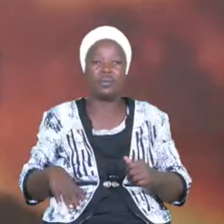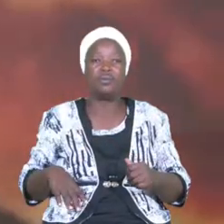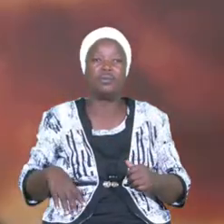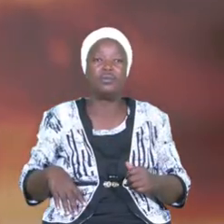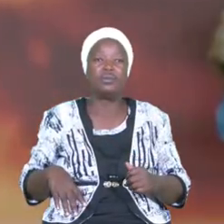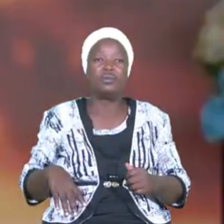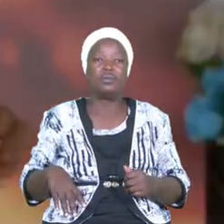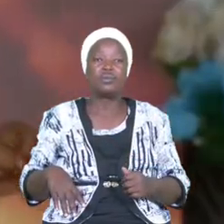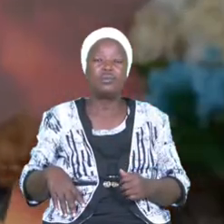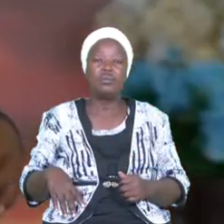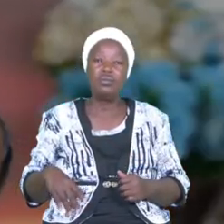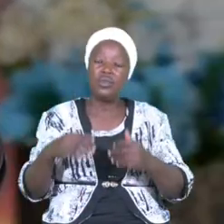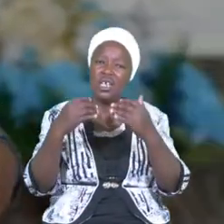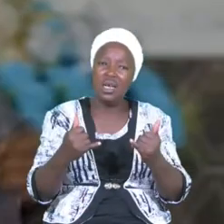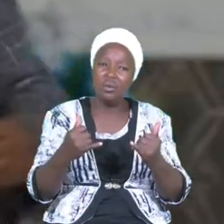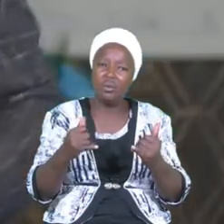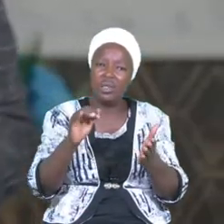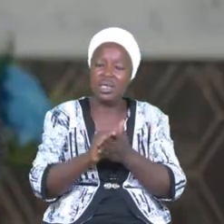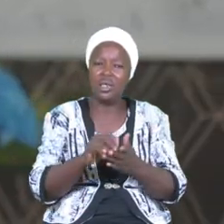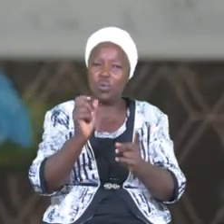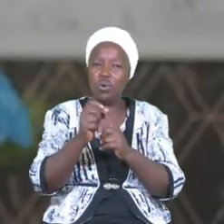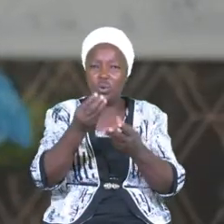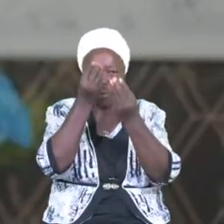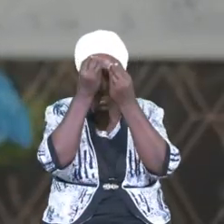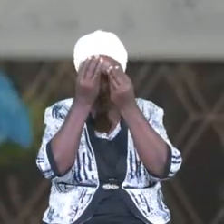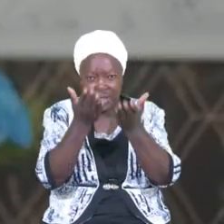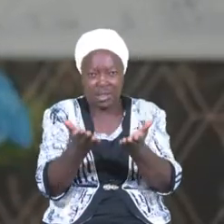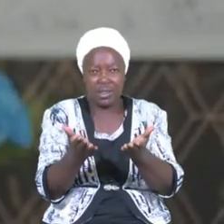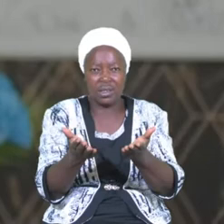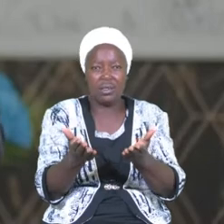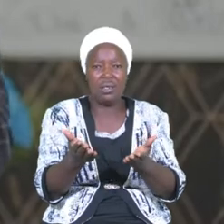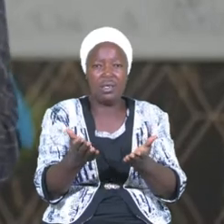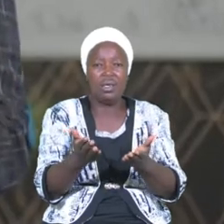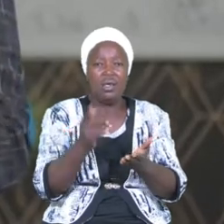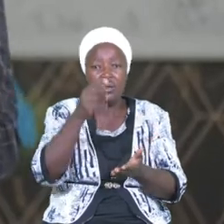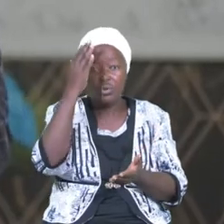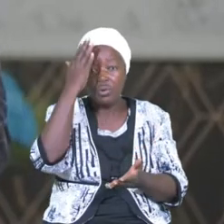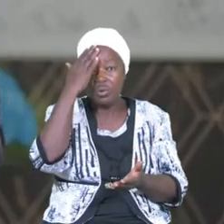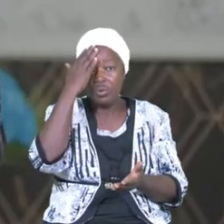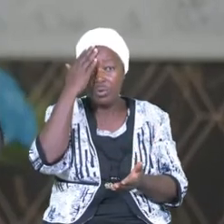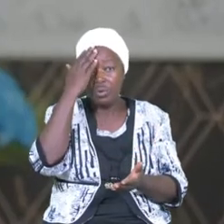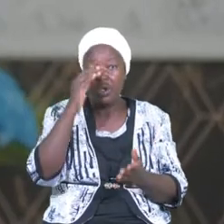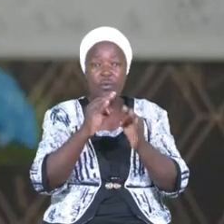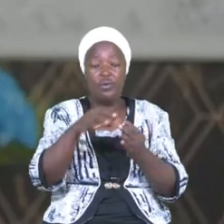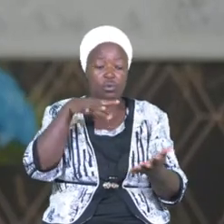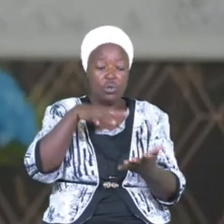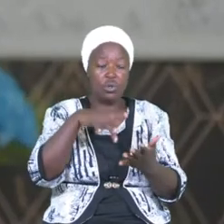Now, that word, obedience. You know, if you study human